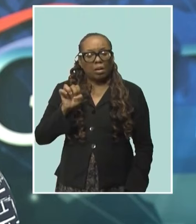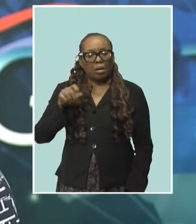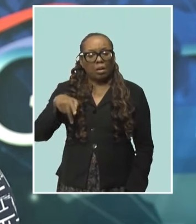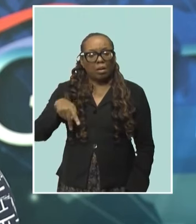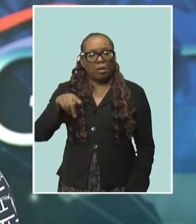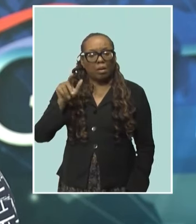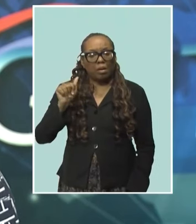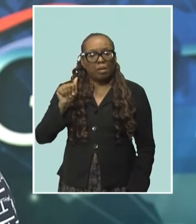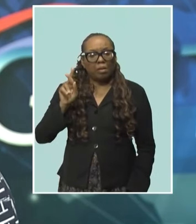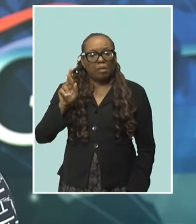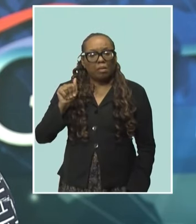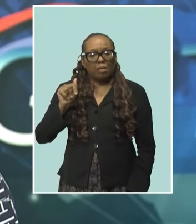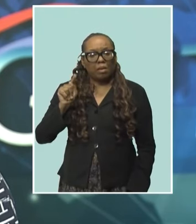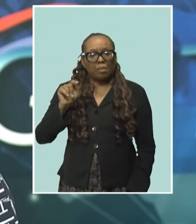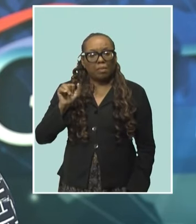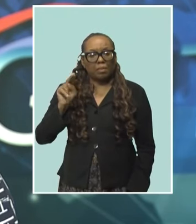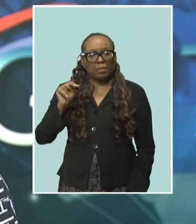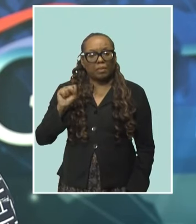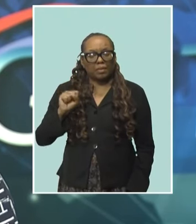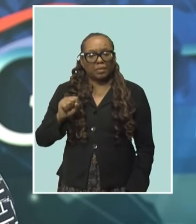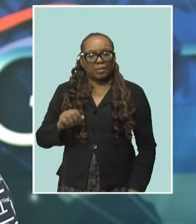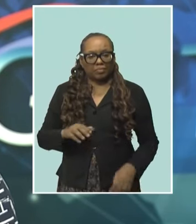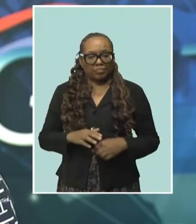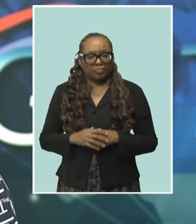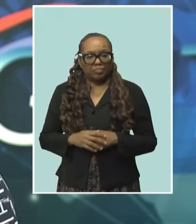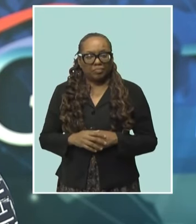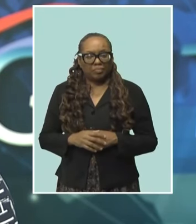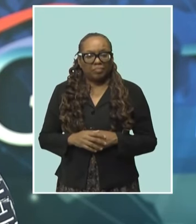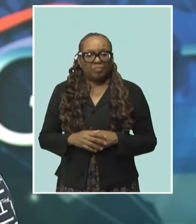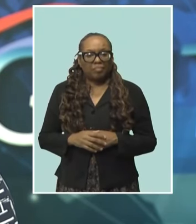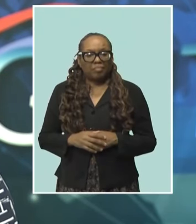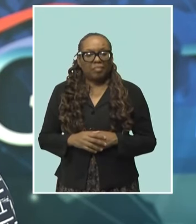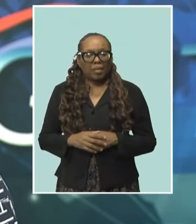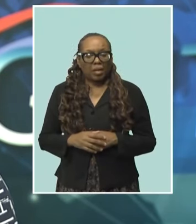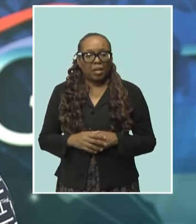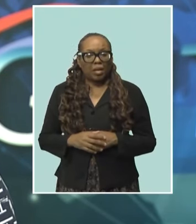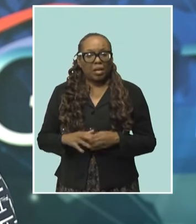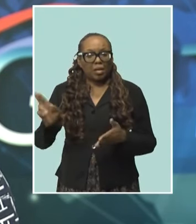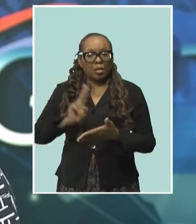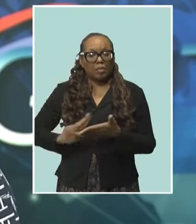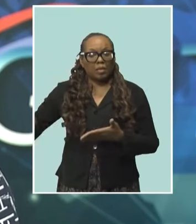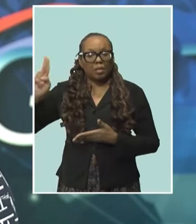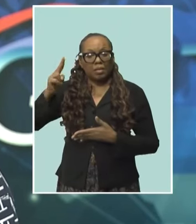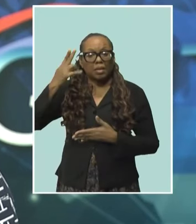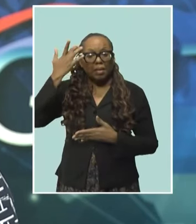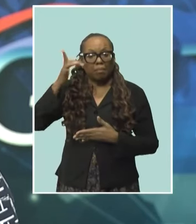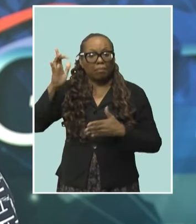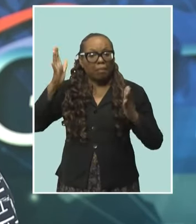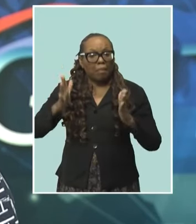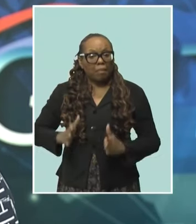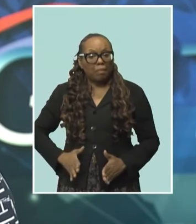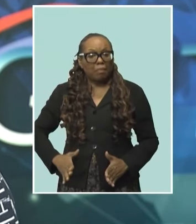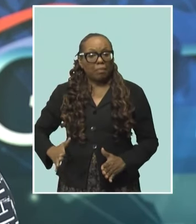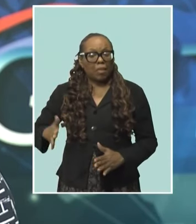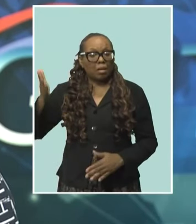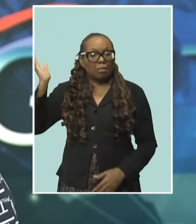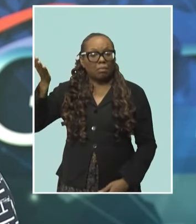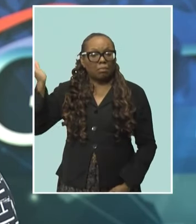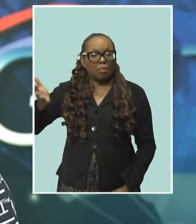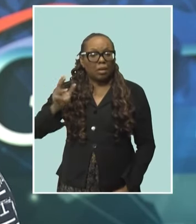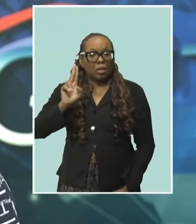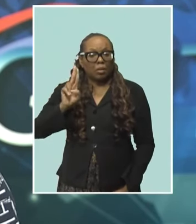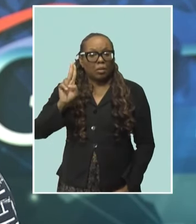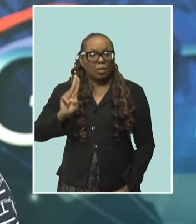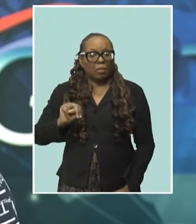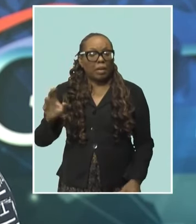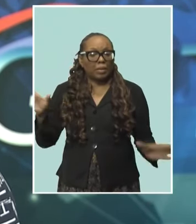paradigm. The call by Vice Chancellor of the University of the West Indies, Professor Sir Hilary Beckles, came as he addressed the UN General Assembly